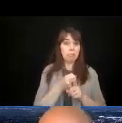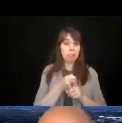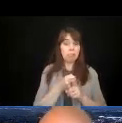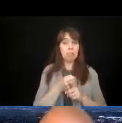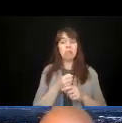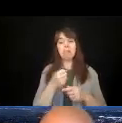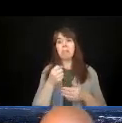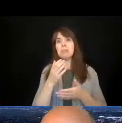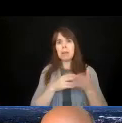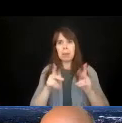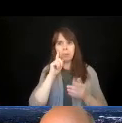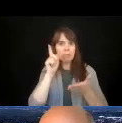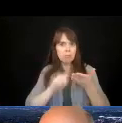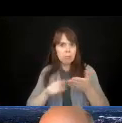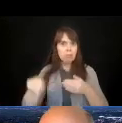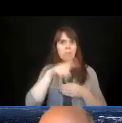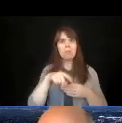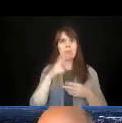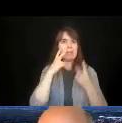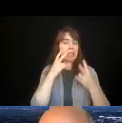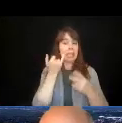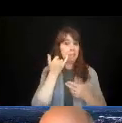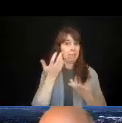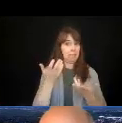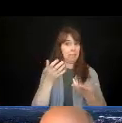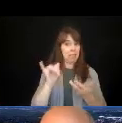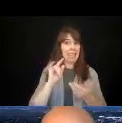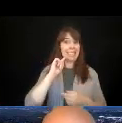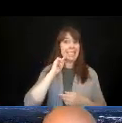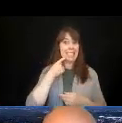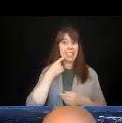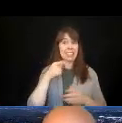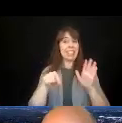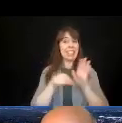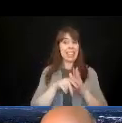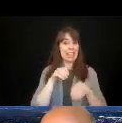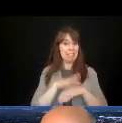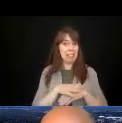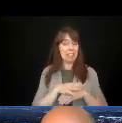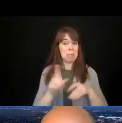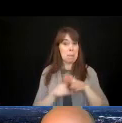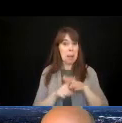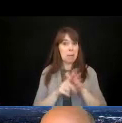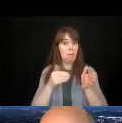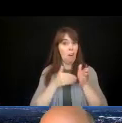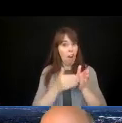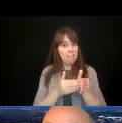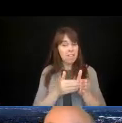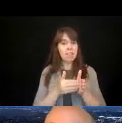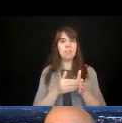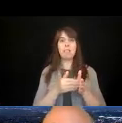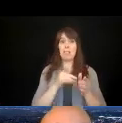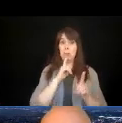from experts across the country to sort of look at how likely these adverse effects might be occurring, whether they're associated